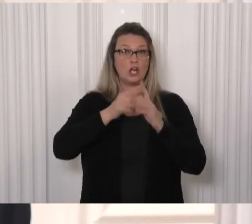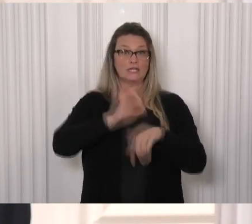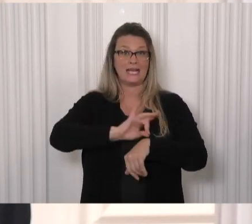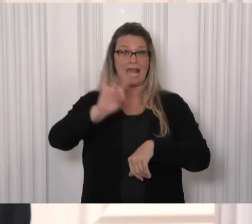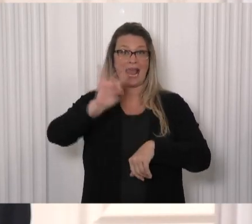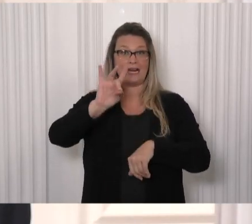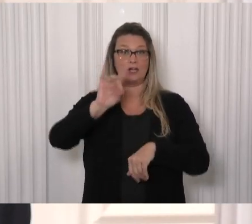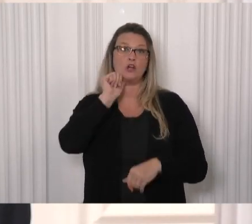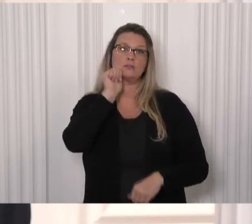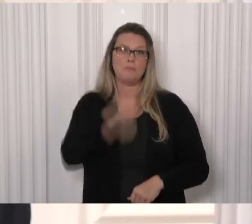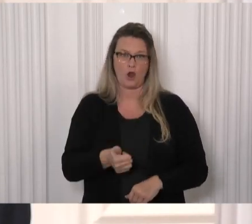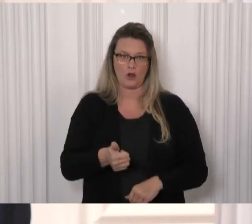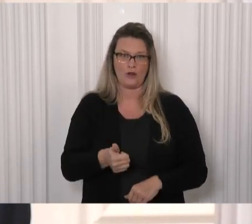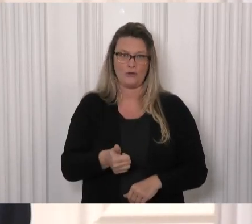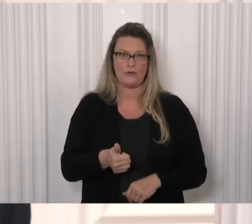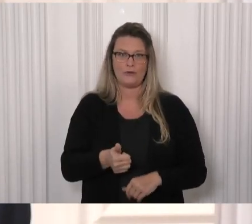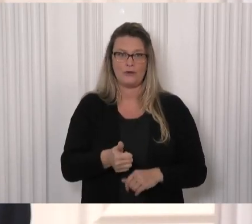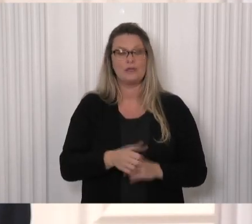o'clock tomorrow.